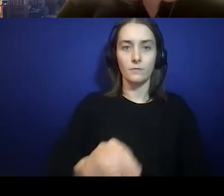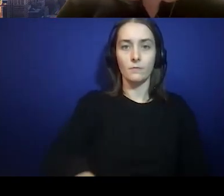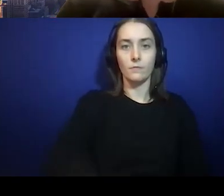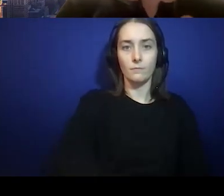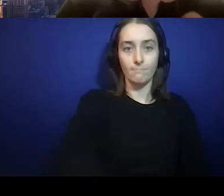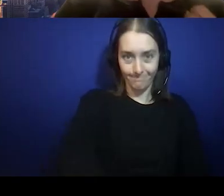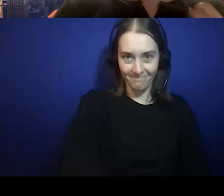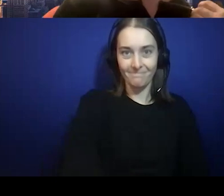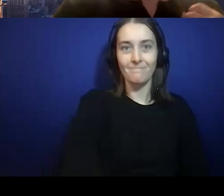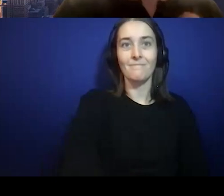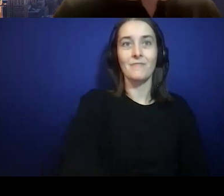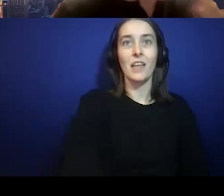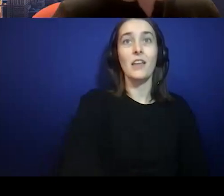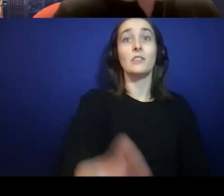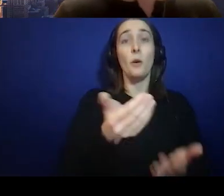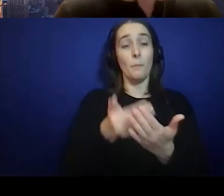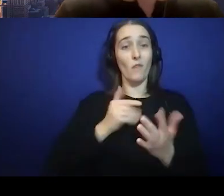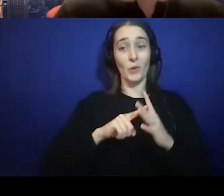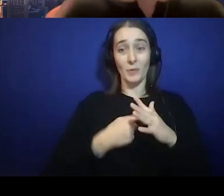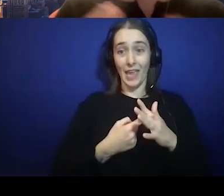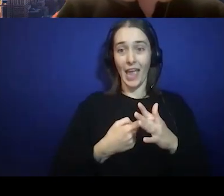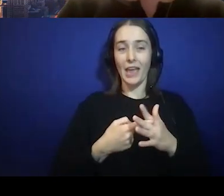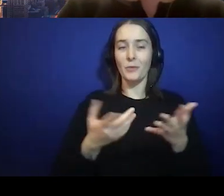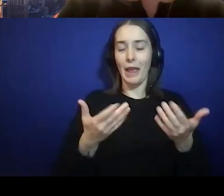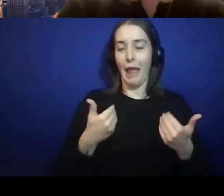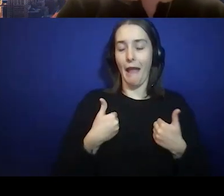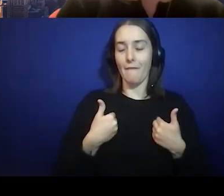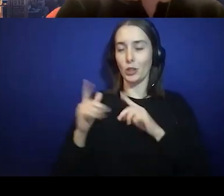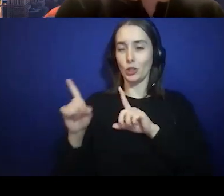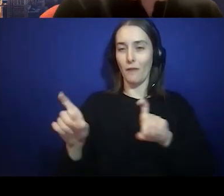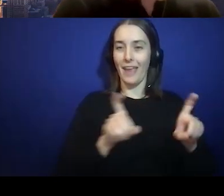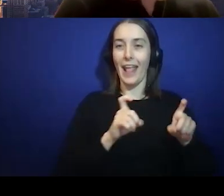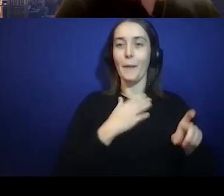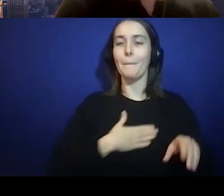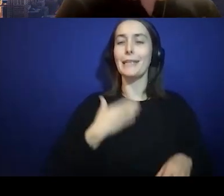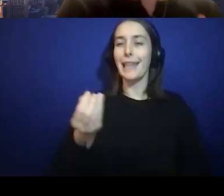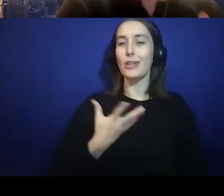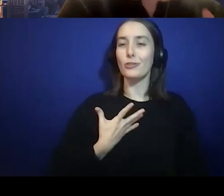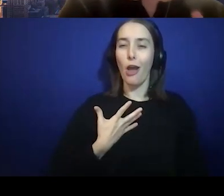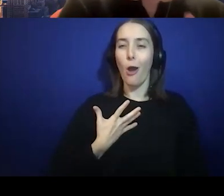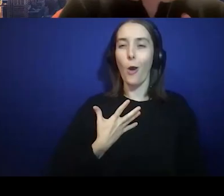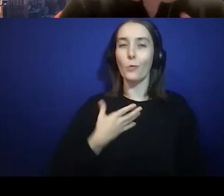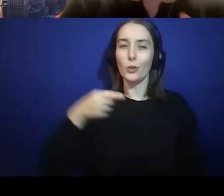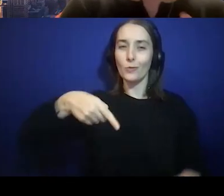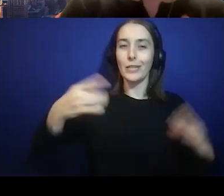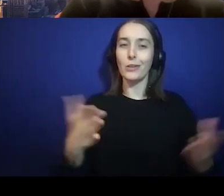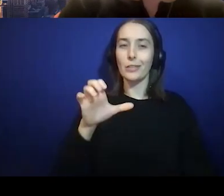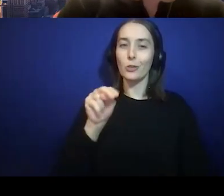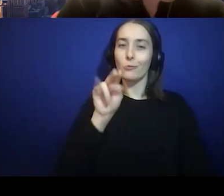So here we are. So before we begin, we want to do a little survey. Please indicate how long you've been with us at CUNY SPS.